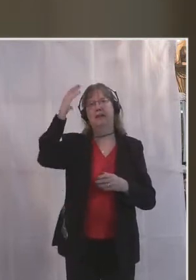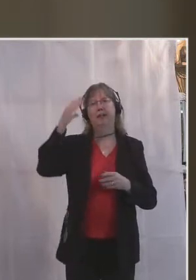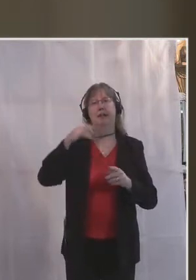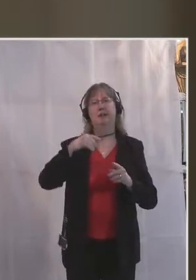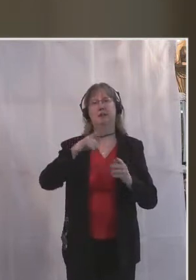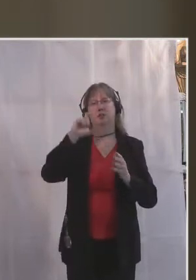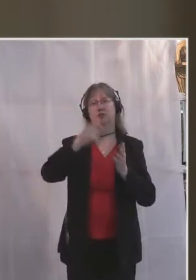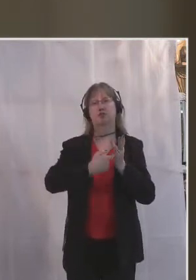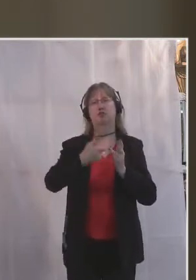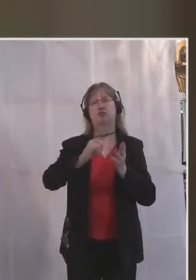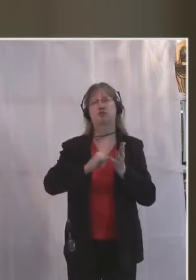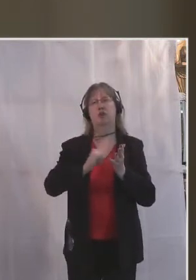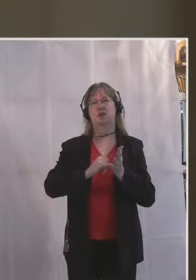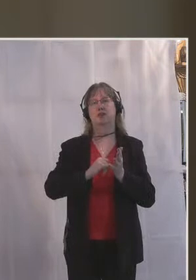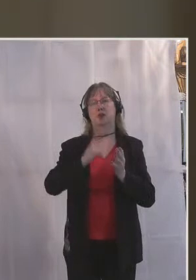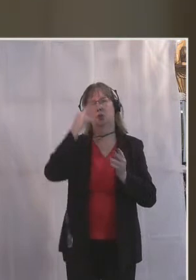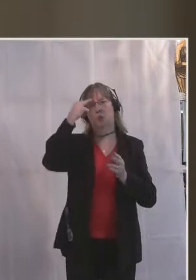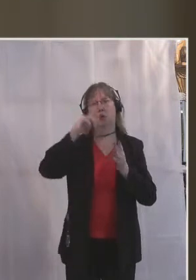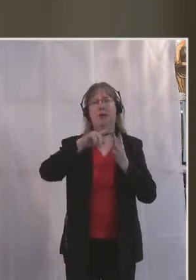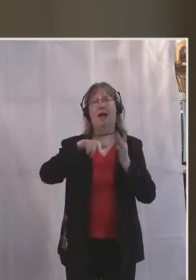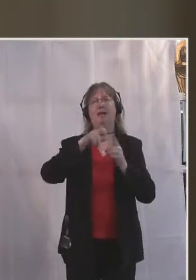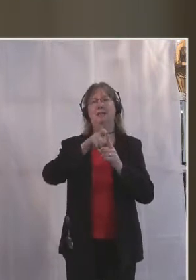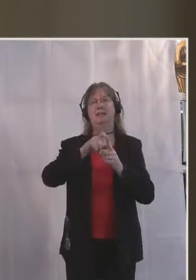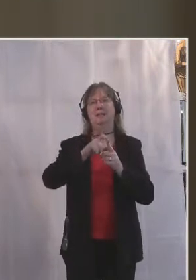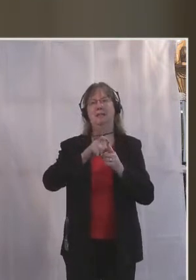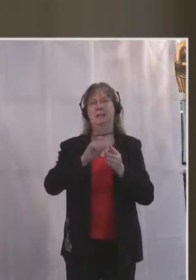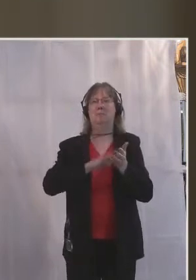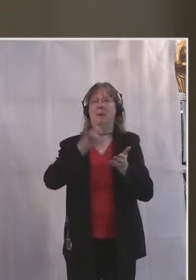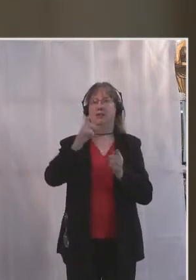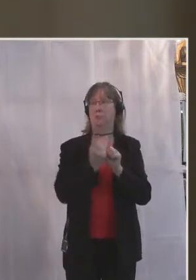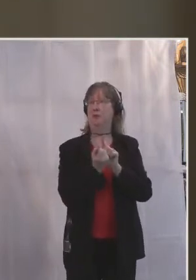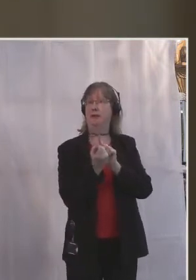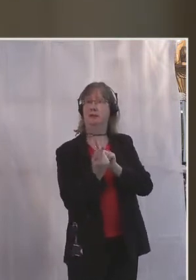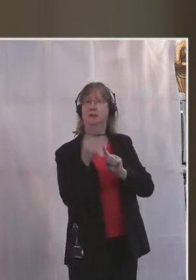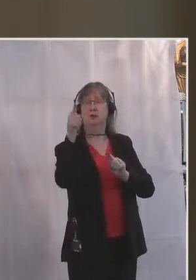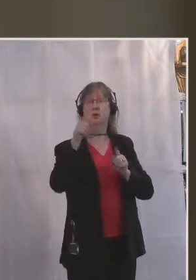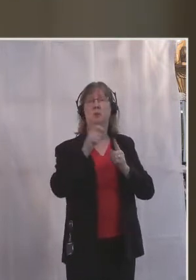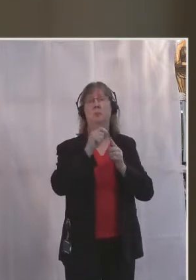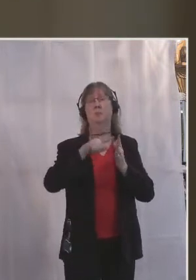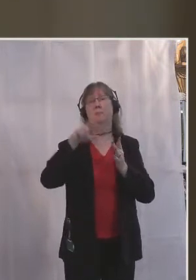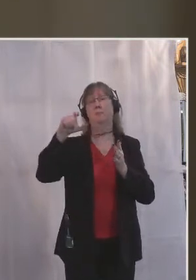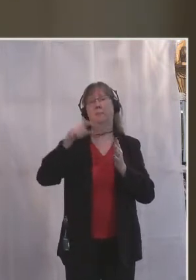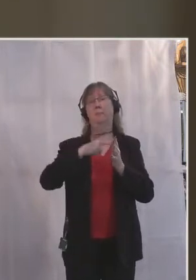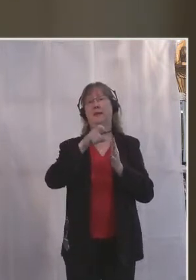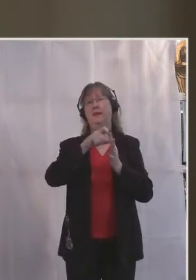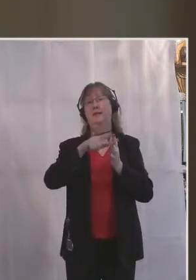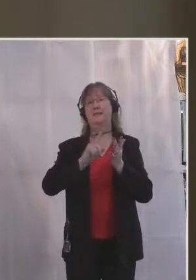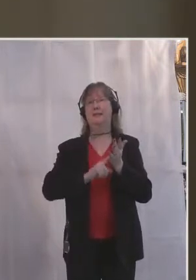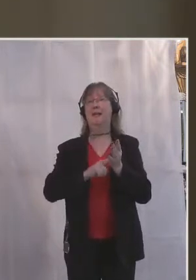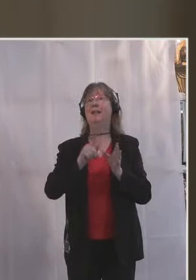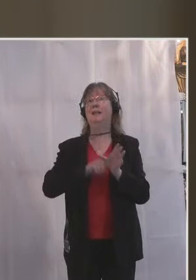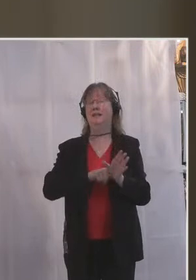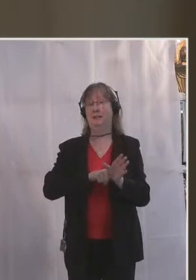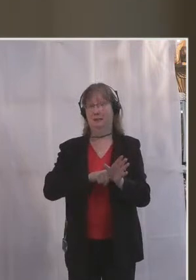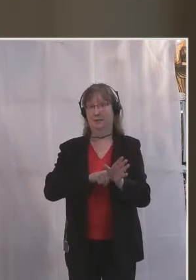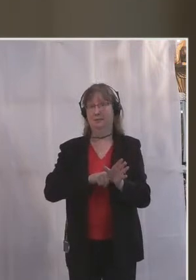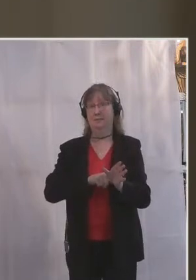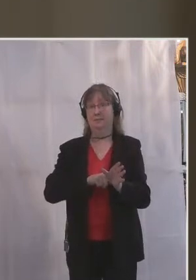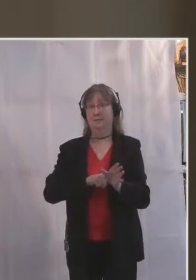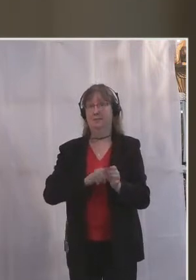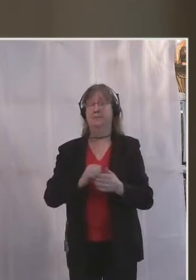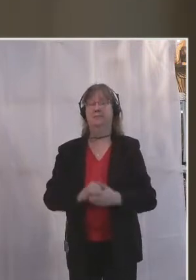north of England, a project called ID Manchester that's going to be next to Piccadilly, which is our currently ill-fated, but